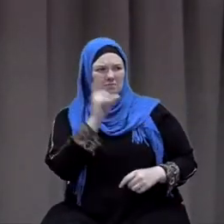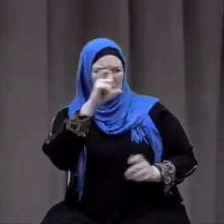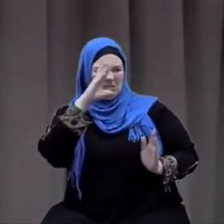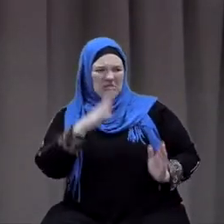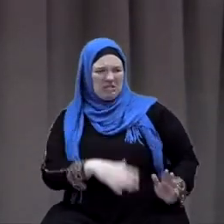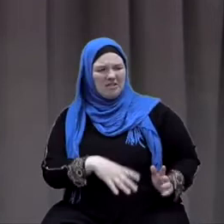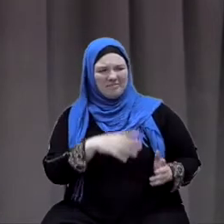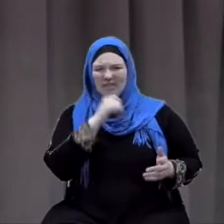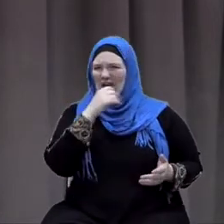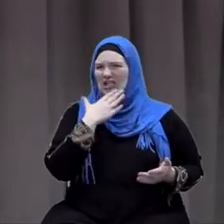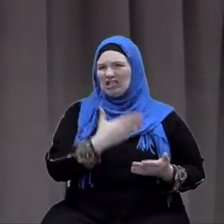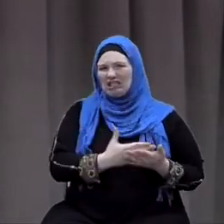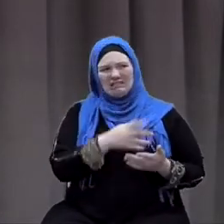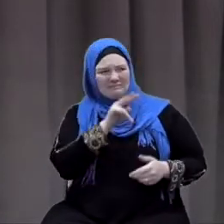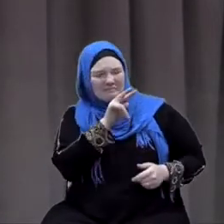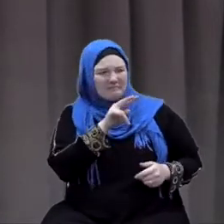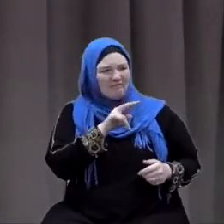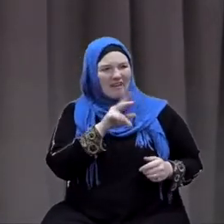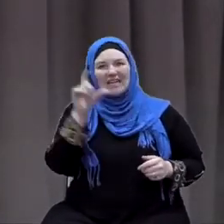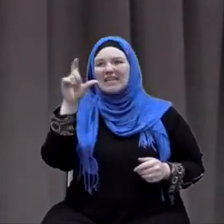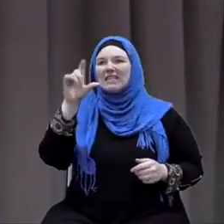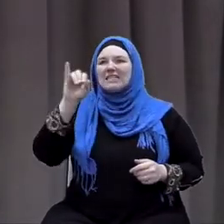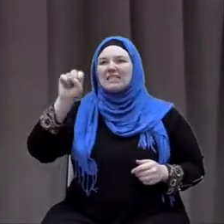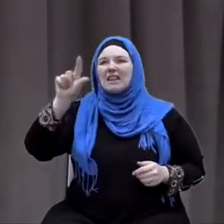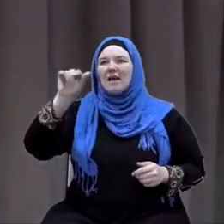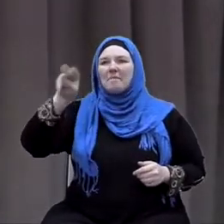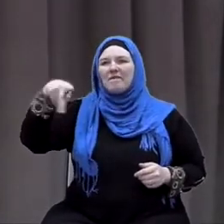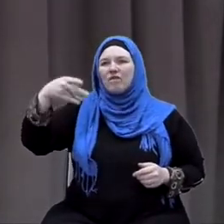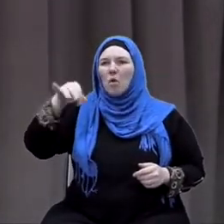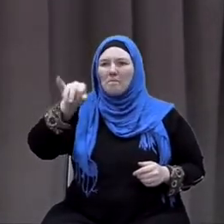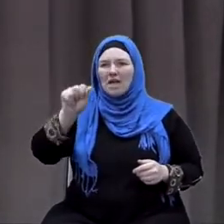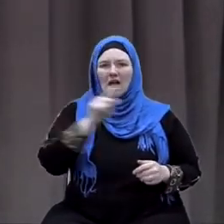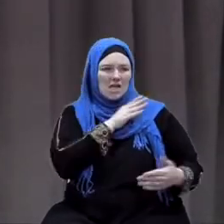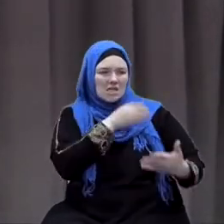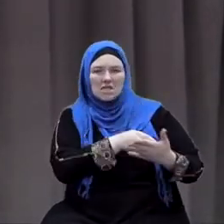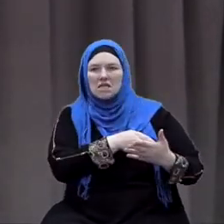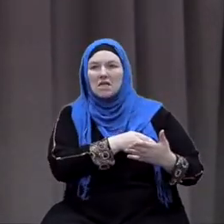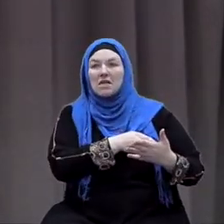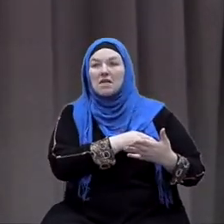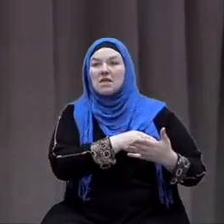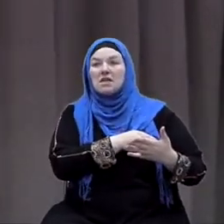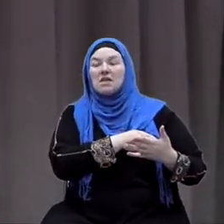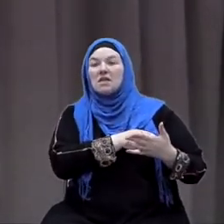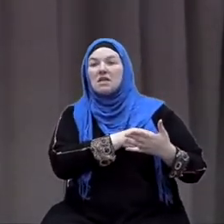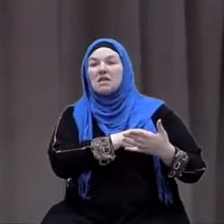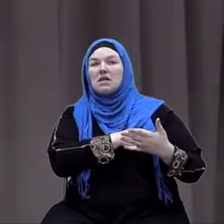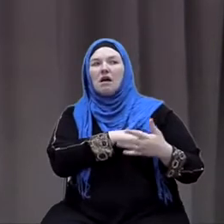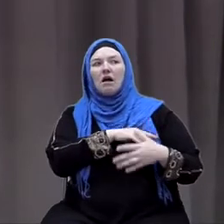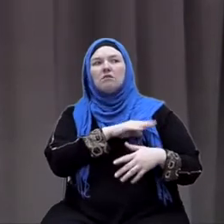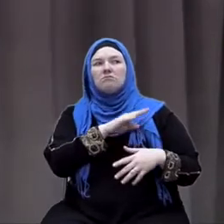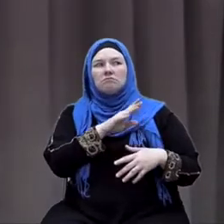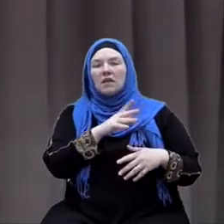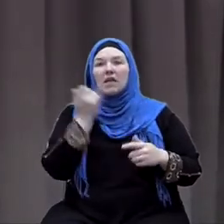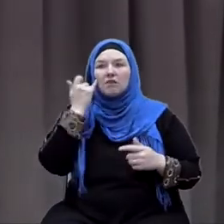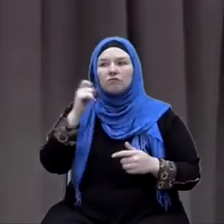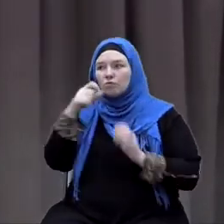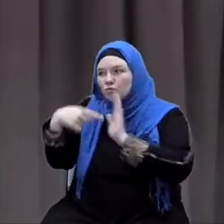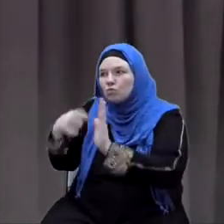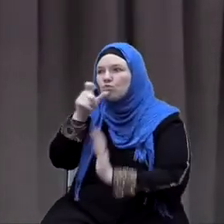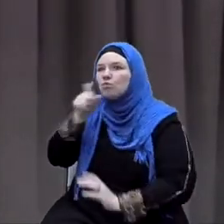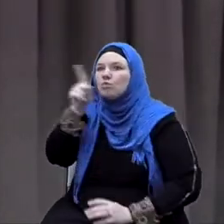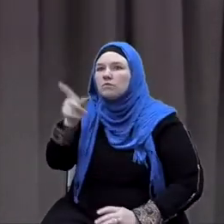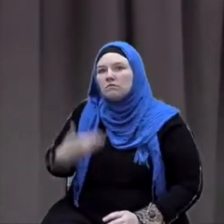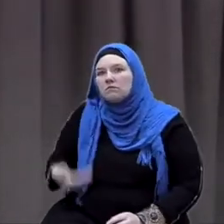Muslims. Many of the non-Muslims who embraced Islam at one time or another in their